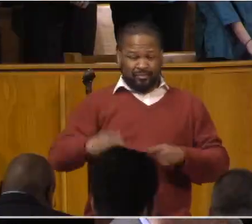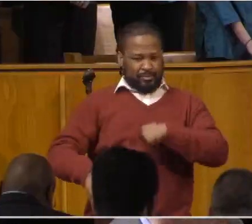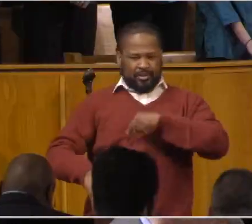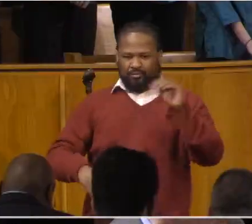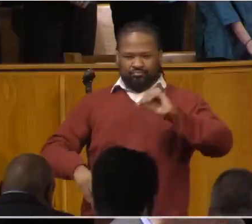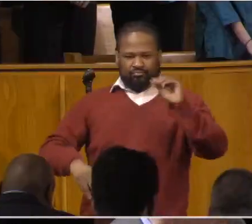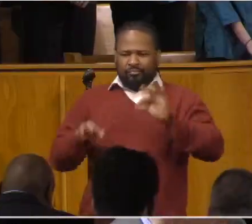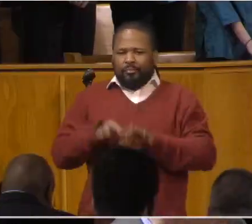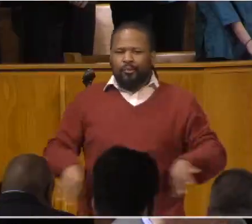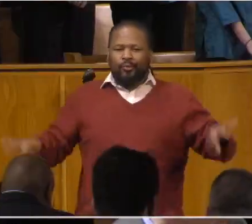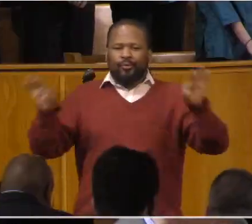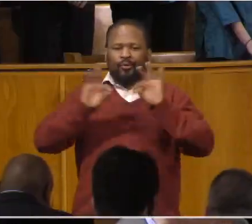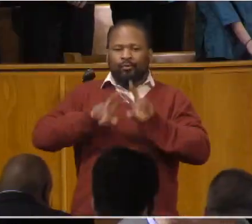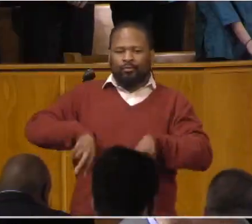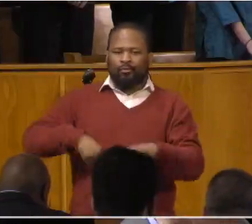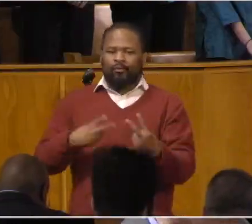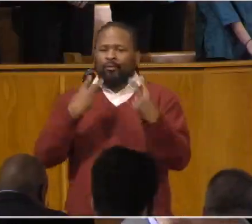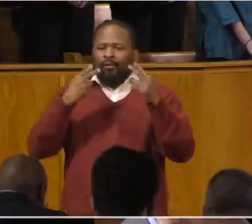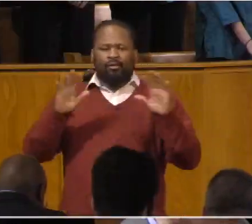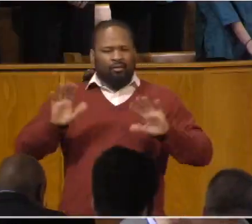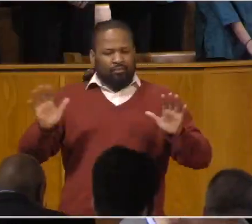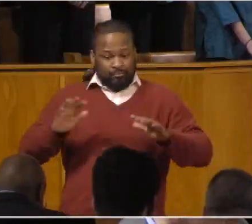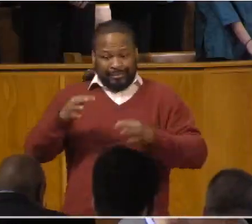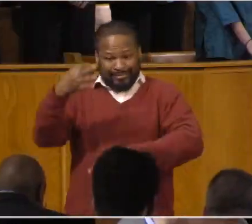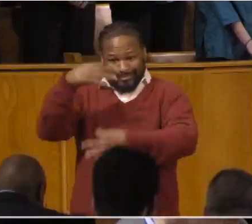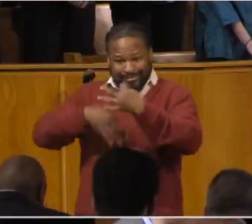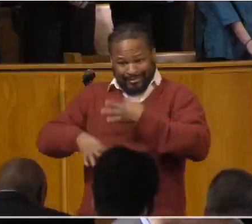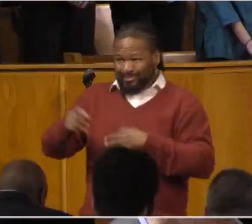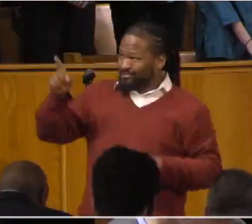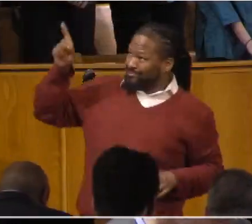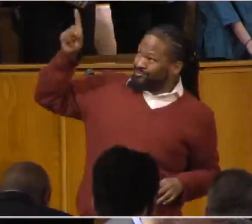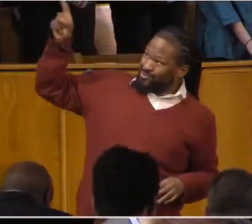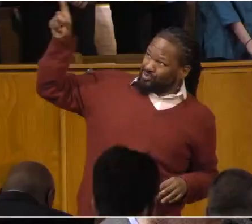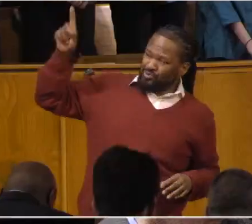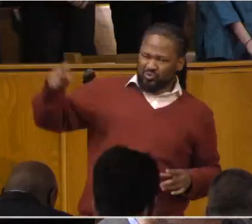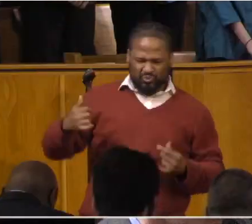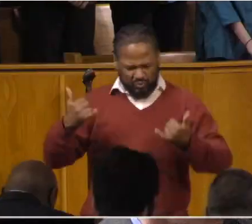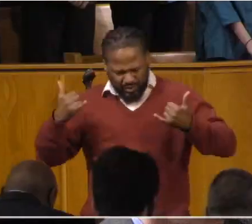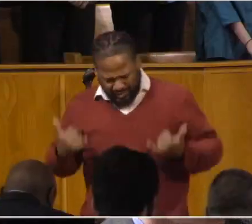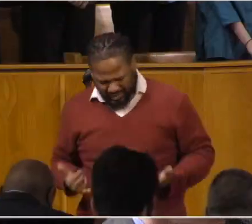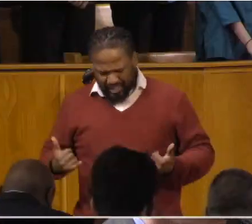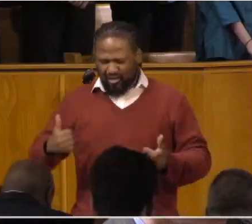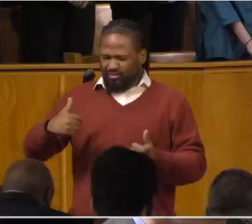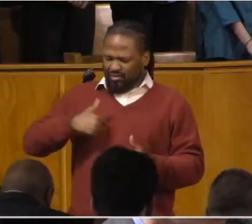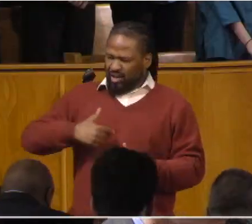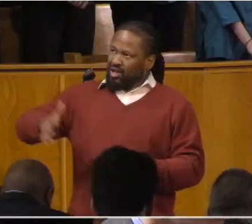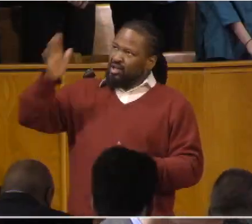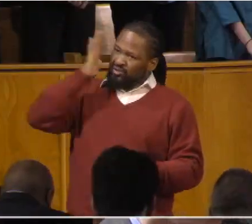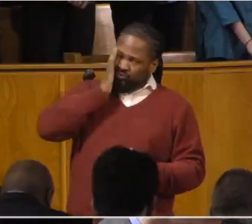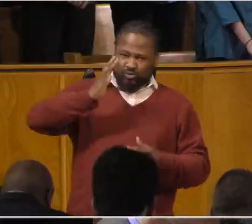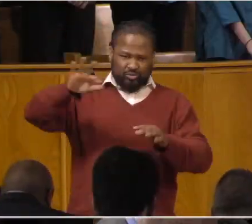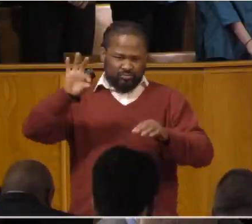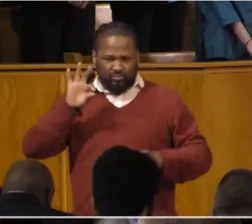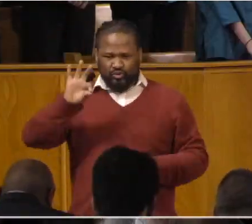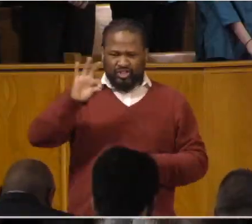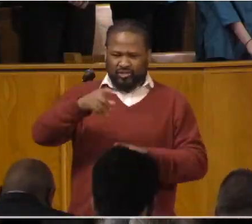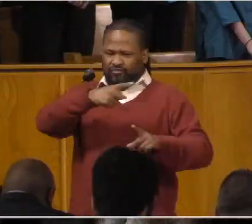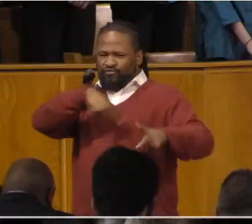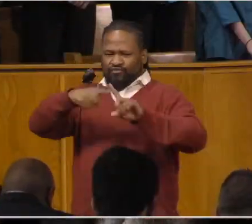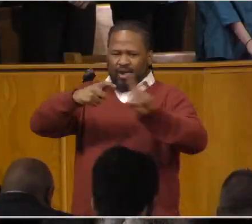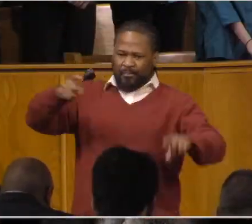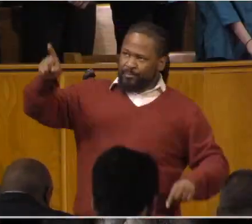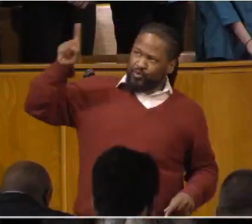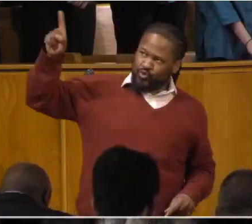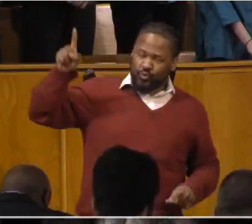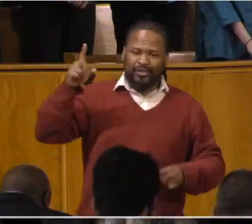a special anointing over her as she proclaims what thus saith you. It is in the name of